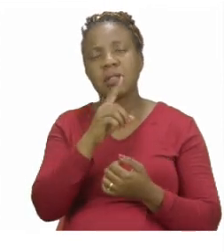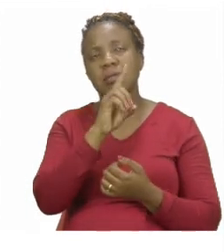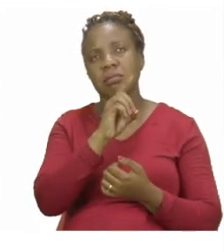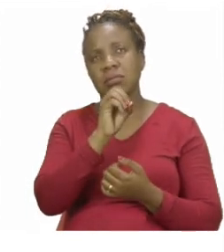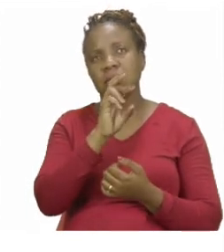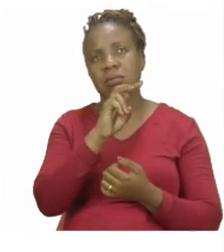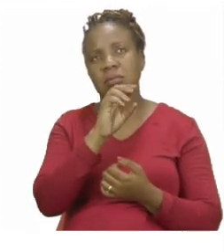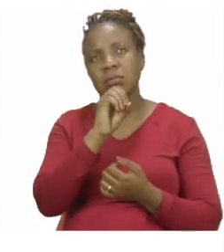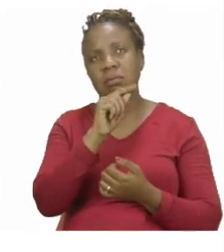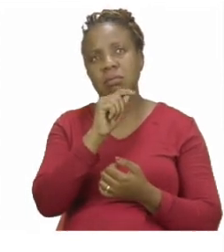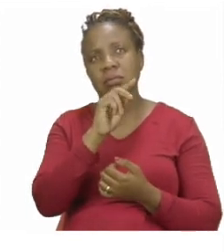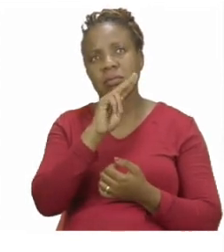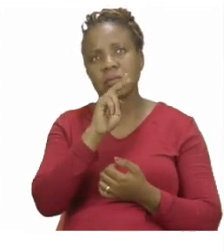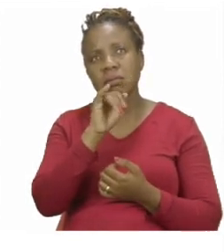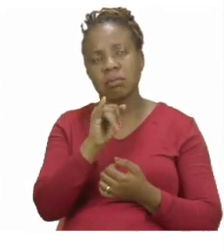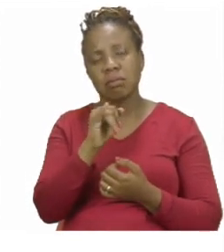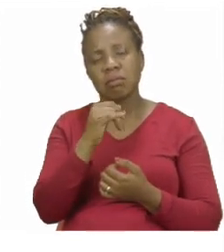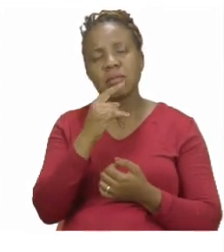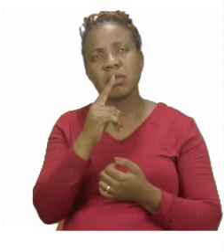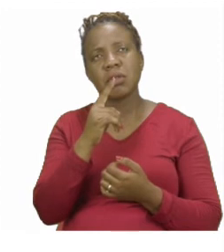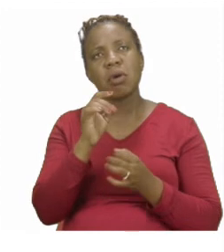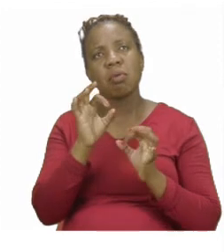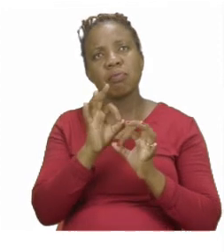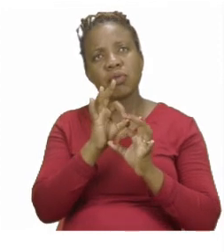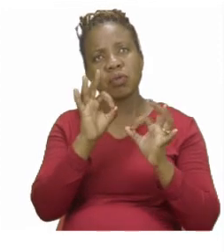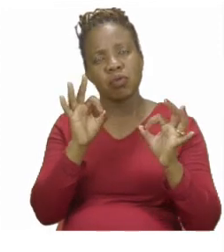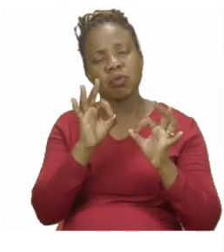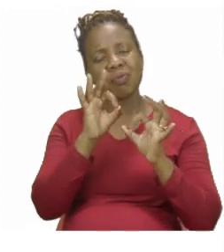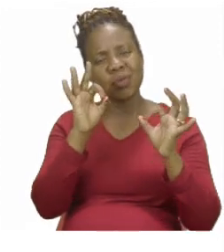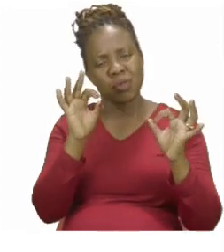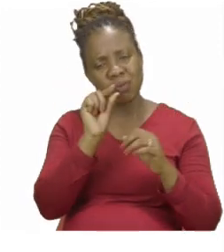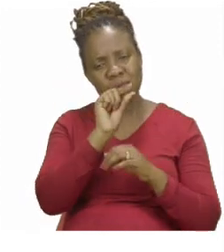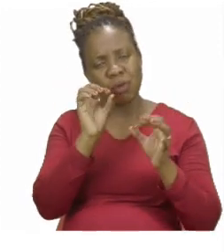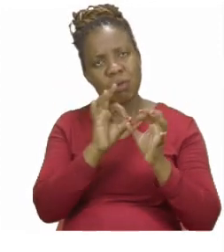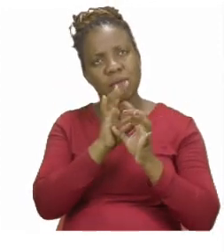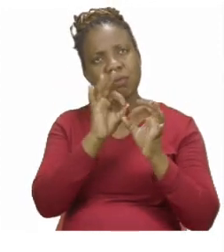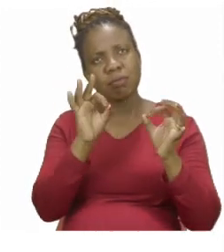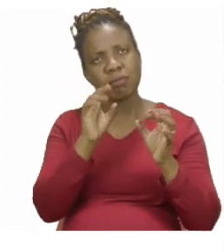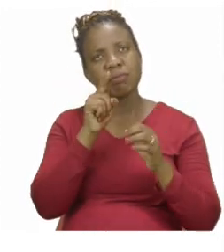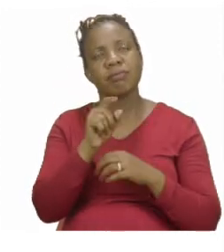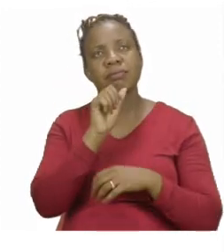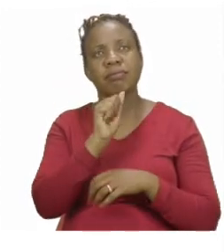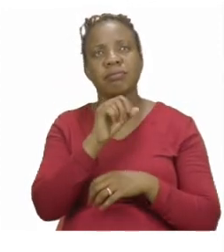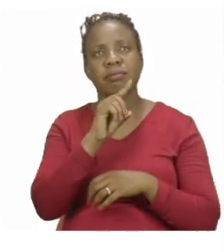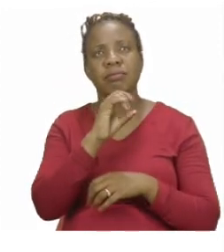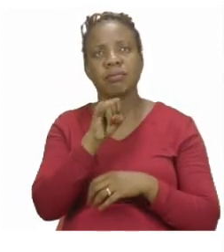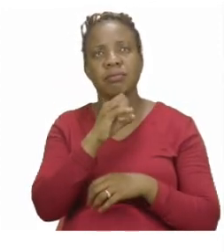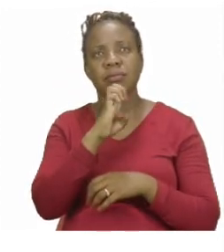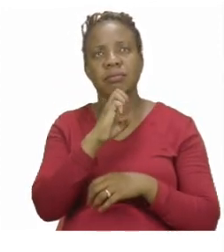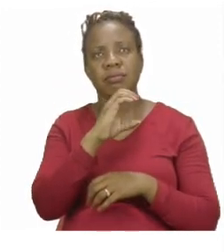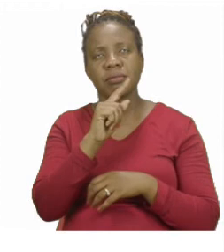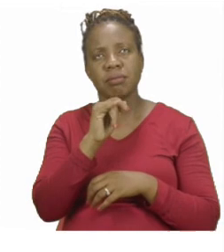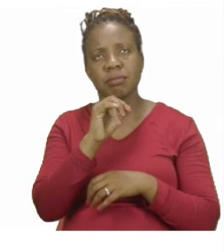Right. Let's quickly look at the activity. The first part says,